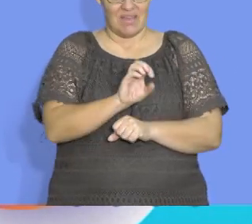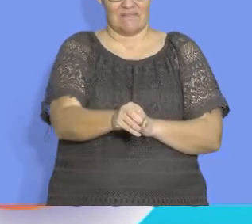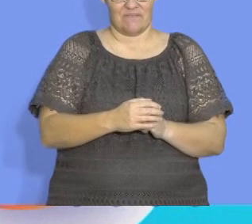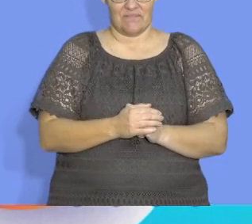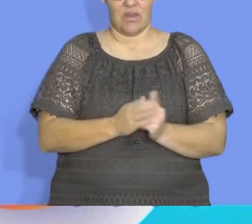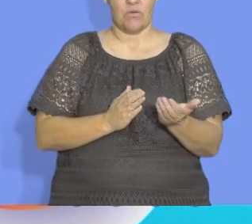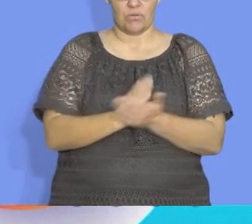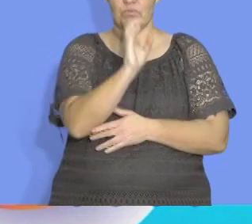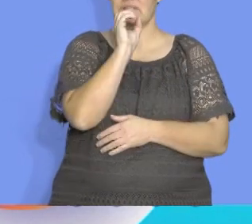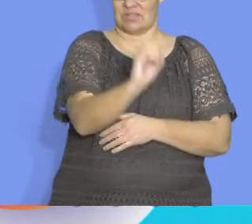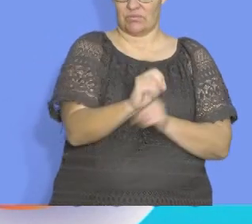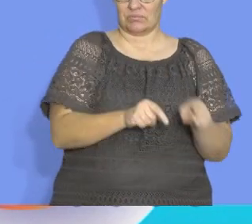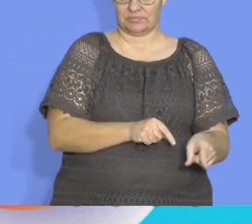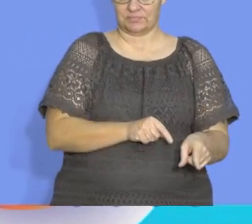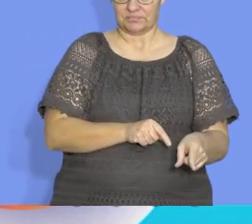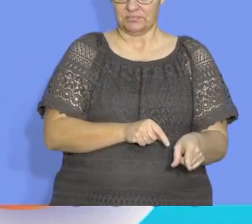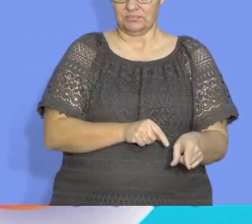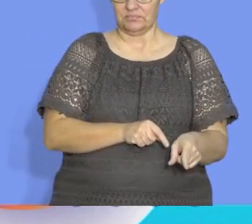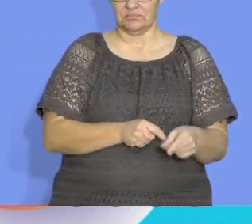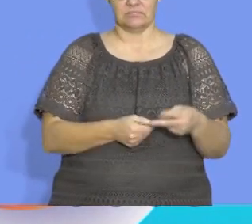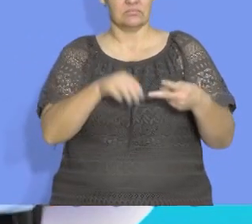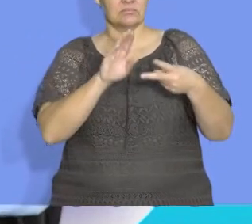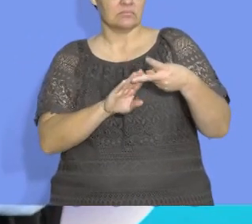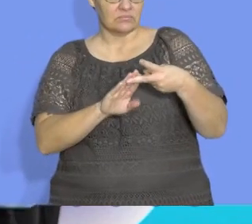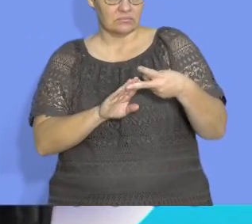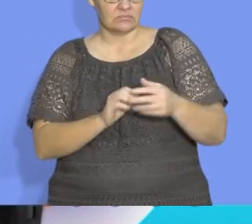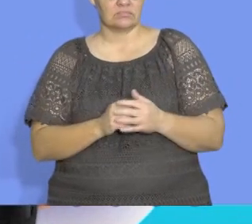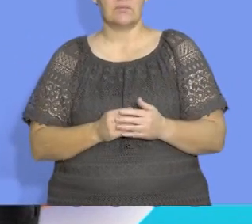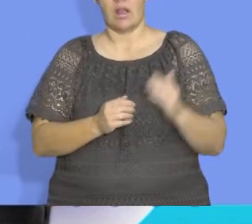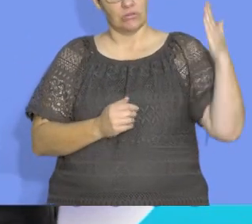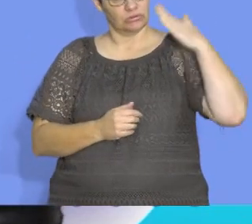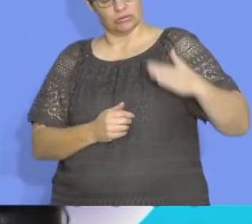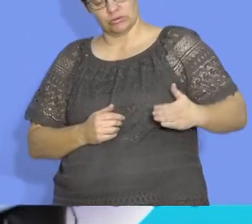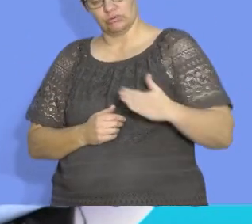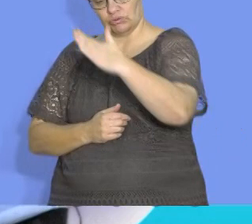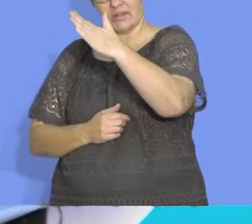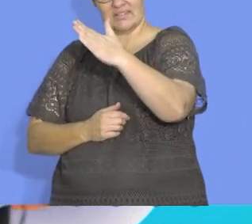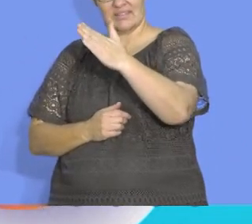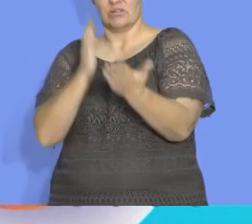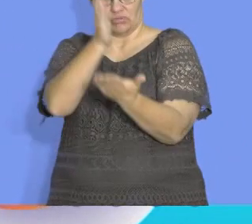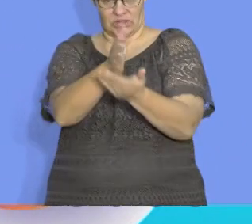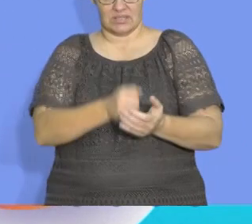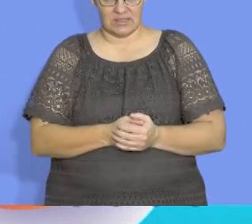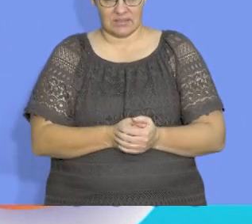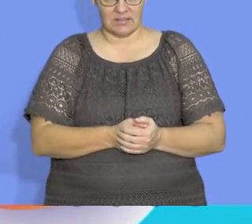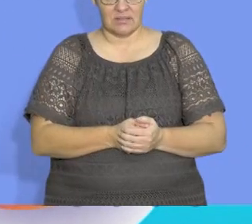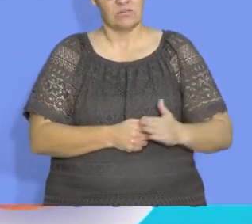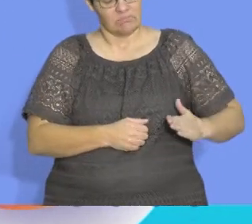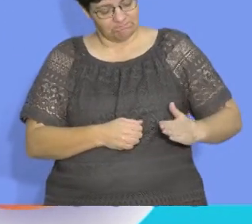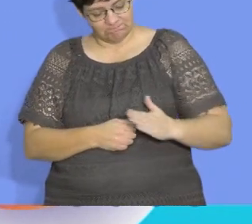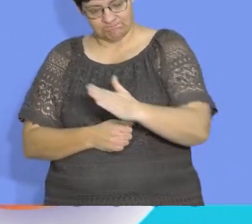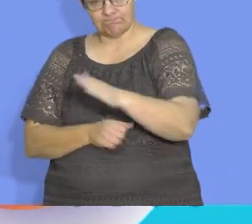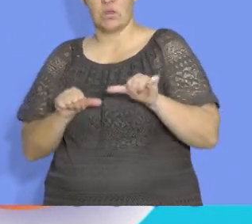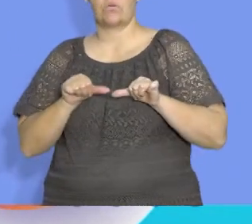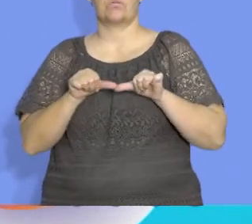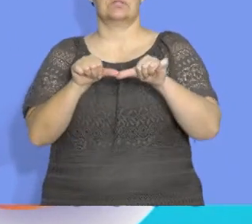It goes through the zero. The next thing we notice, it forms a straight line. That tells us the gradient is